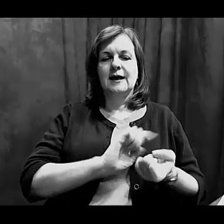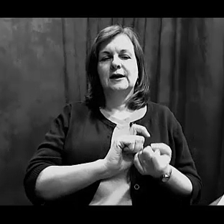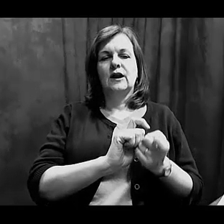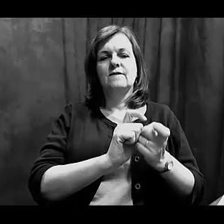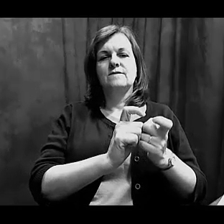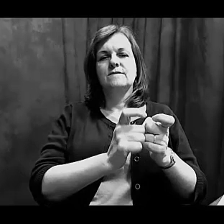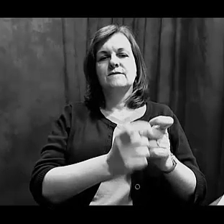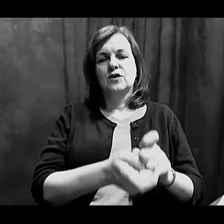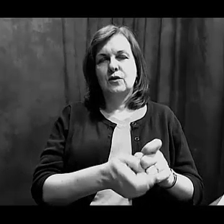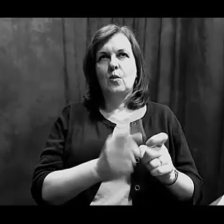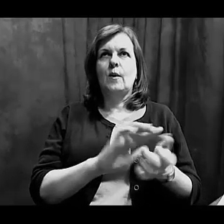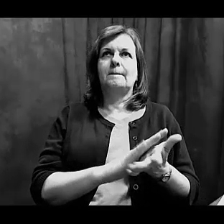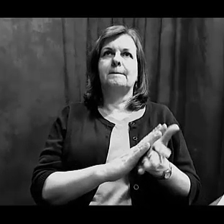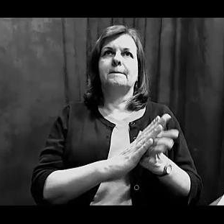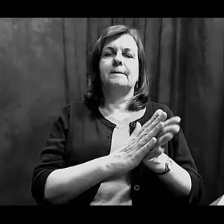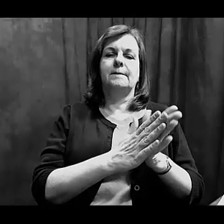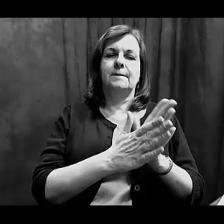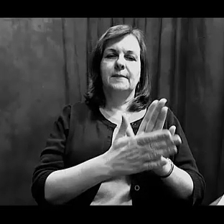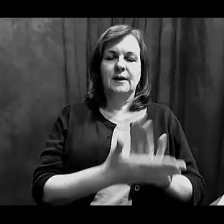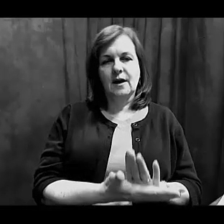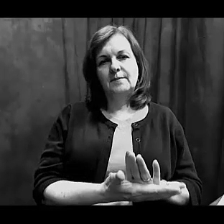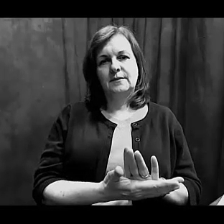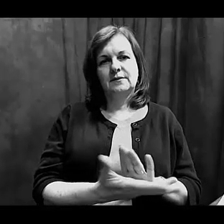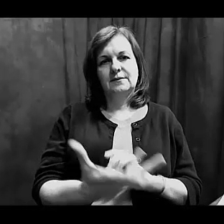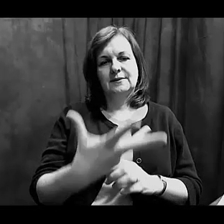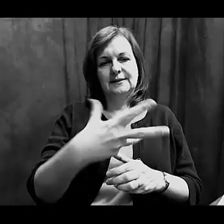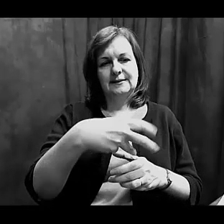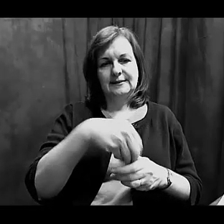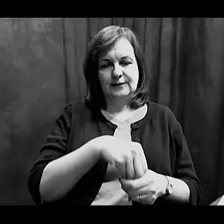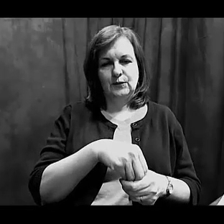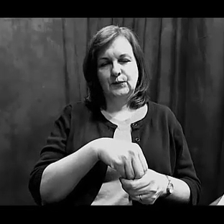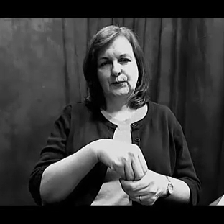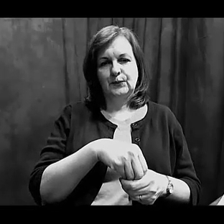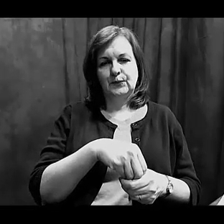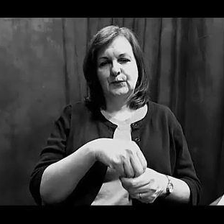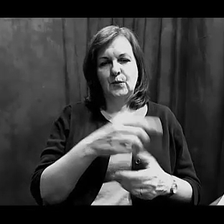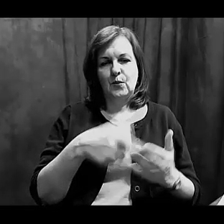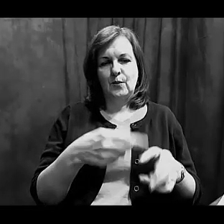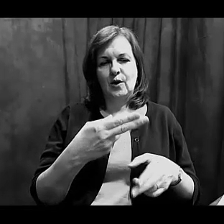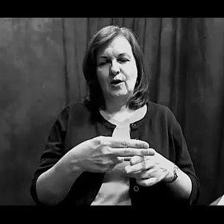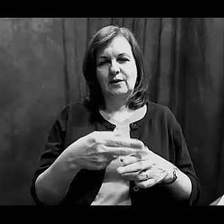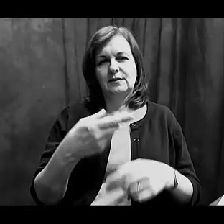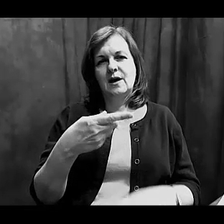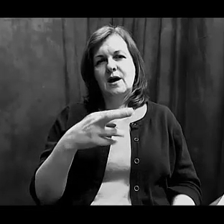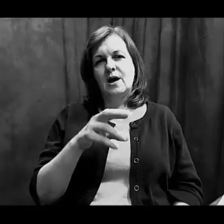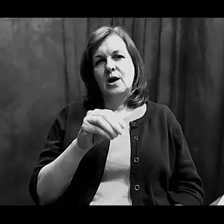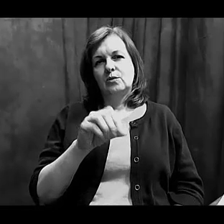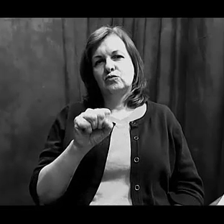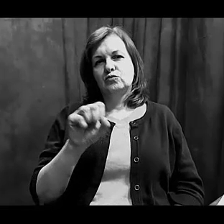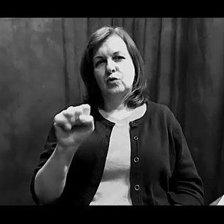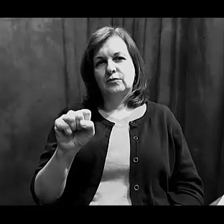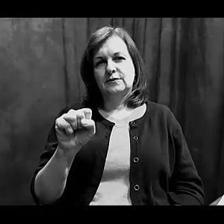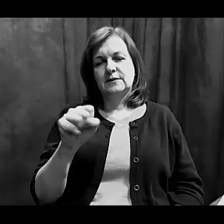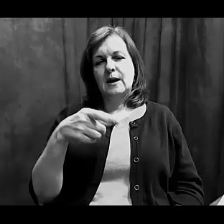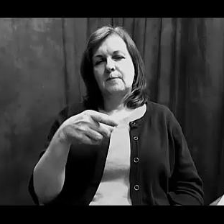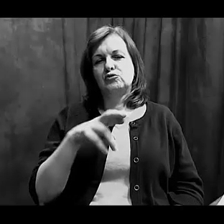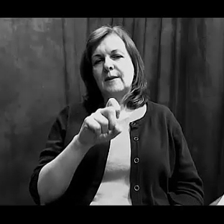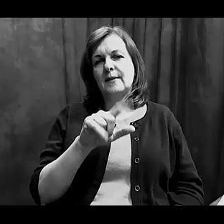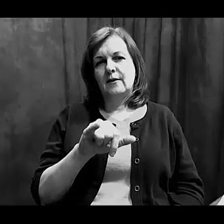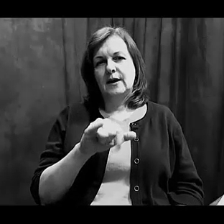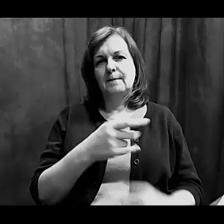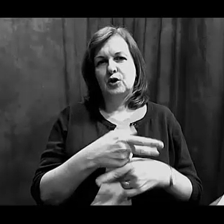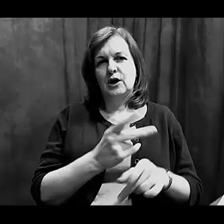reaches the surface of our planet gets converted or assimilated into what we call gross